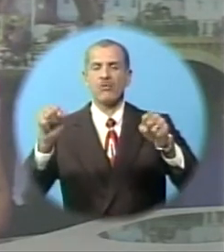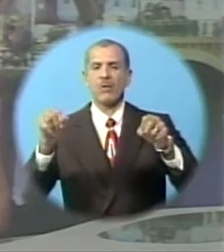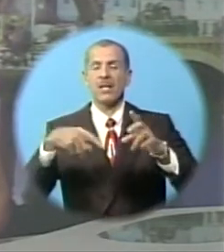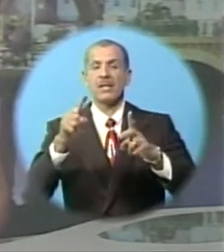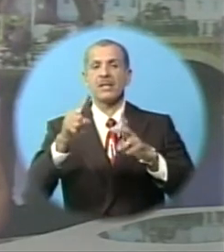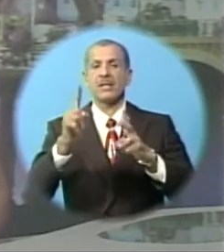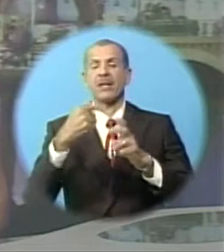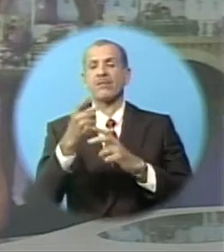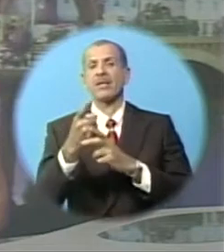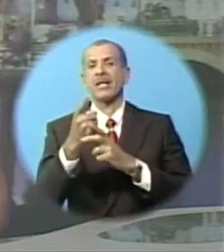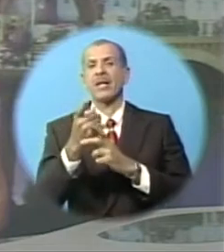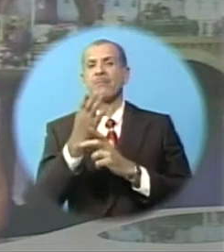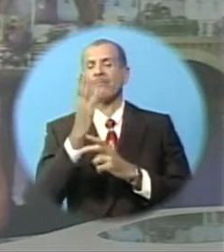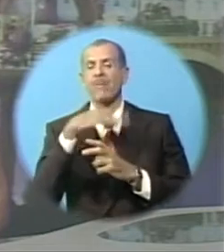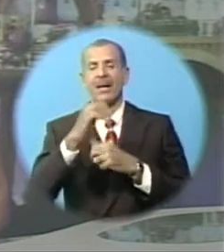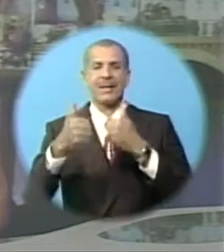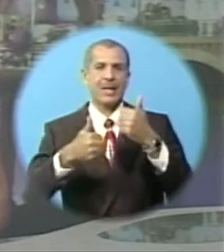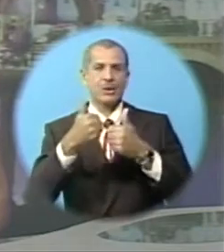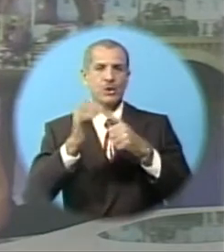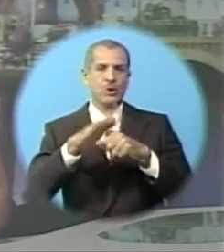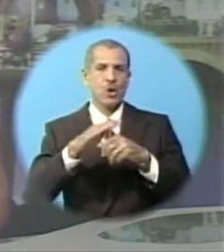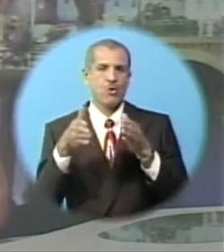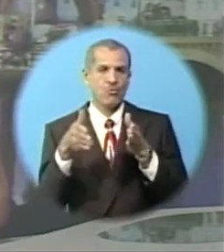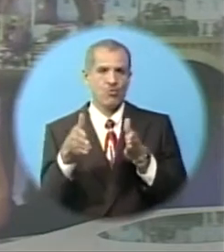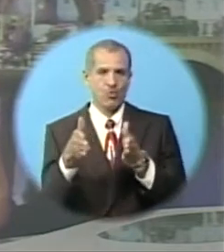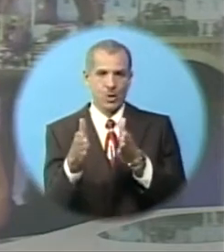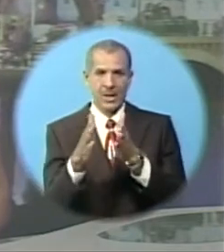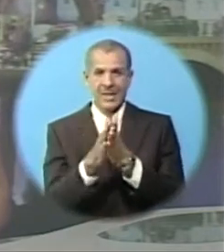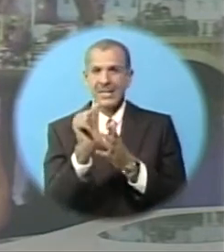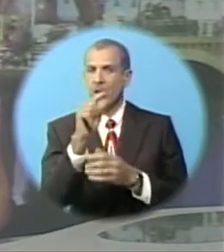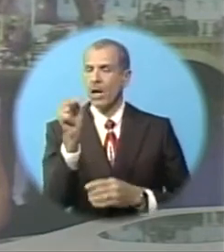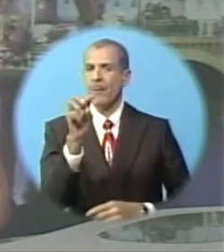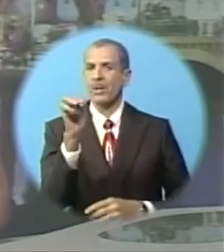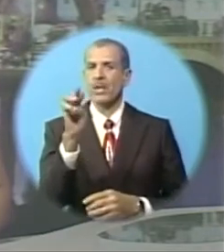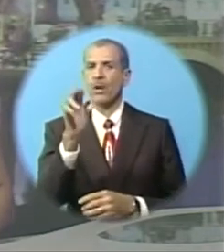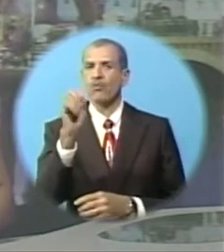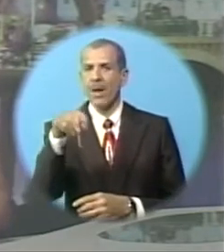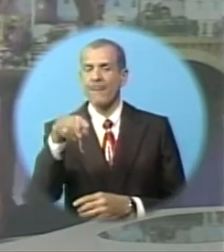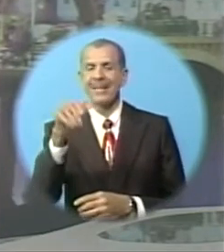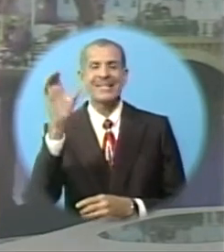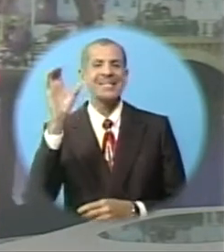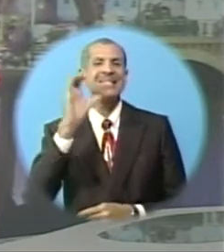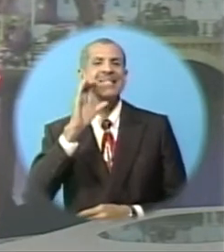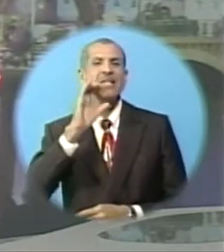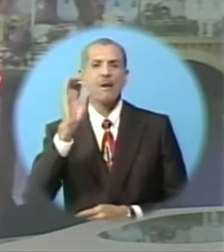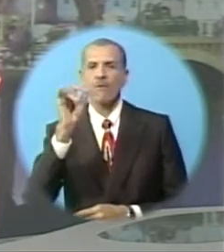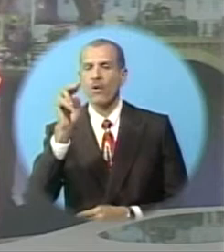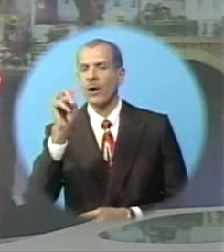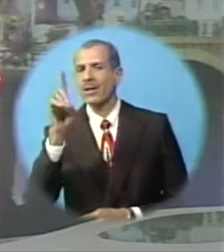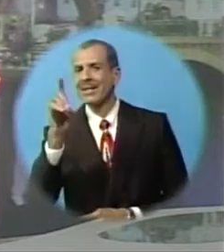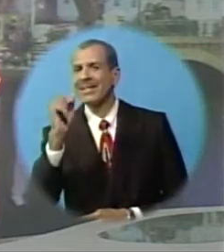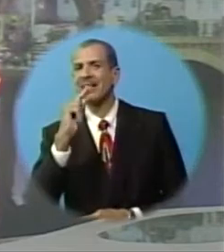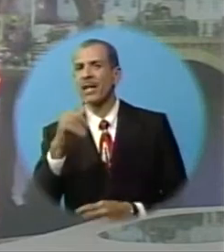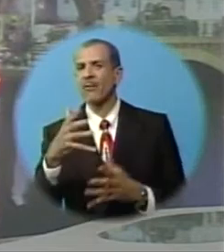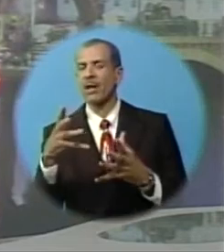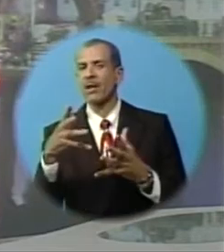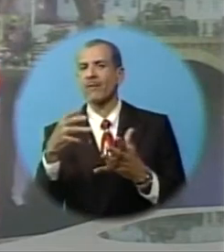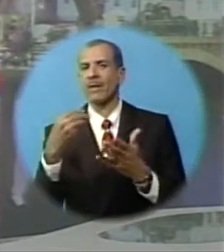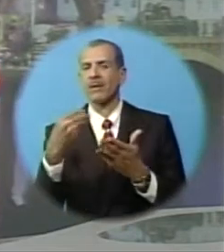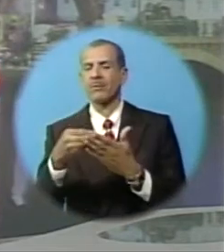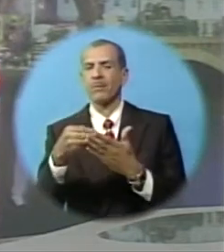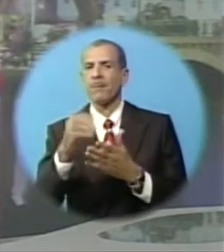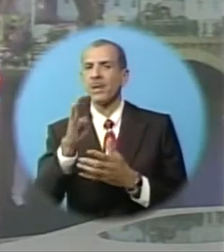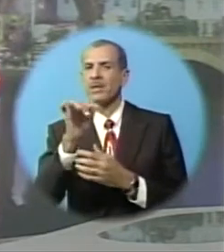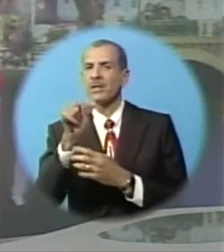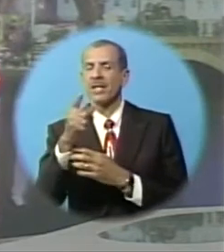for their inconsiderate actions on the roads. St. Thomas Representative Cynthia Ford says that much of the national budget is spent on